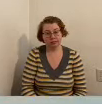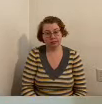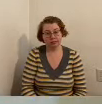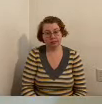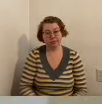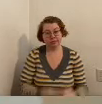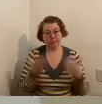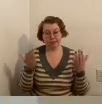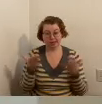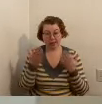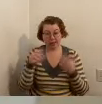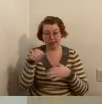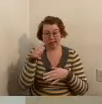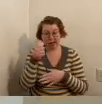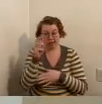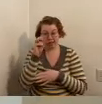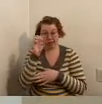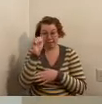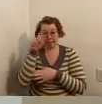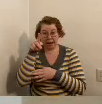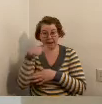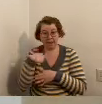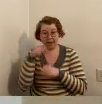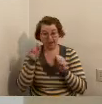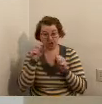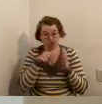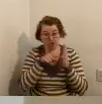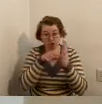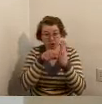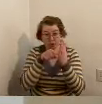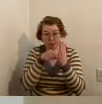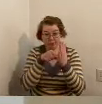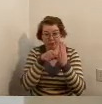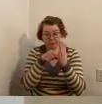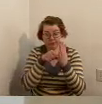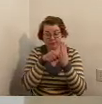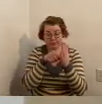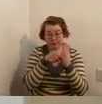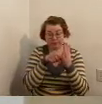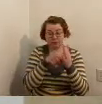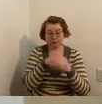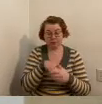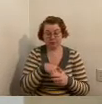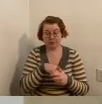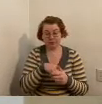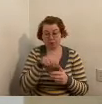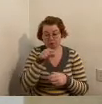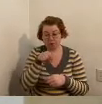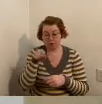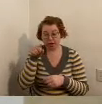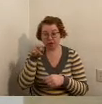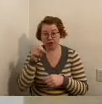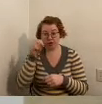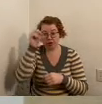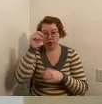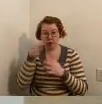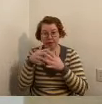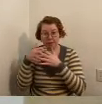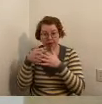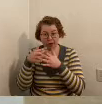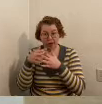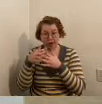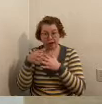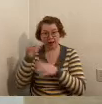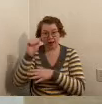So here's another map I can show you. So this over here is North America, that's